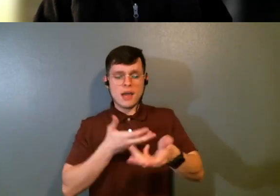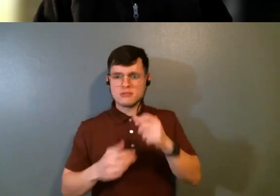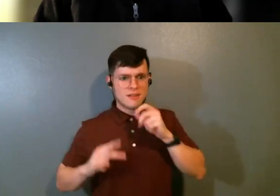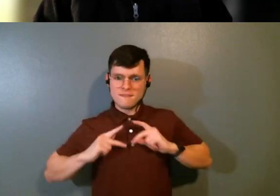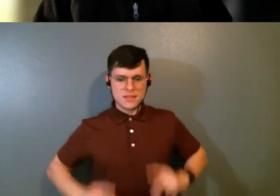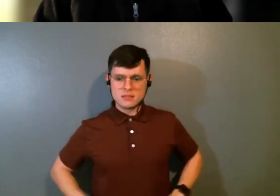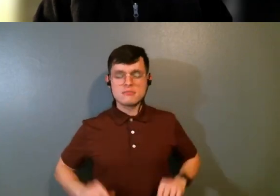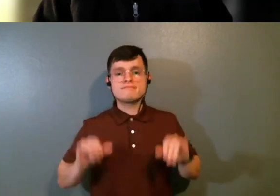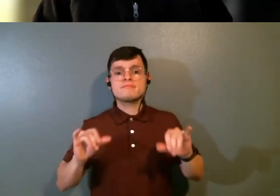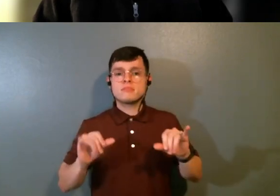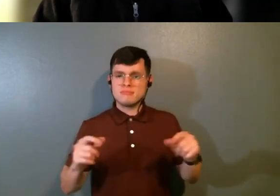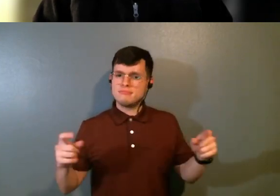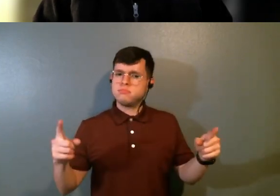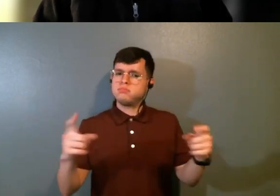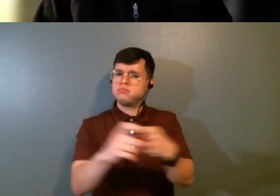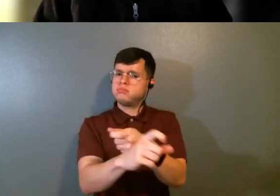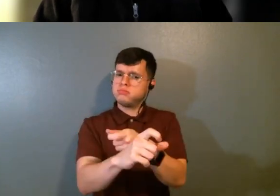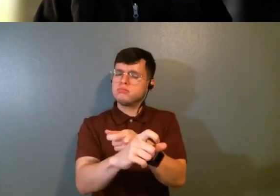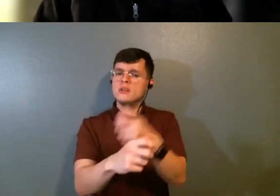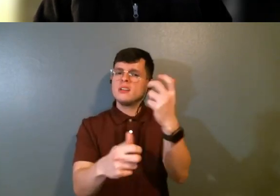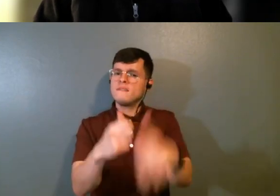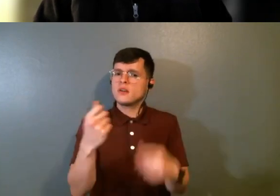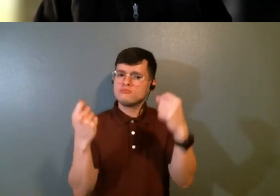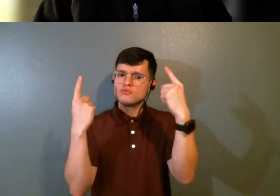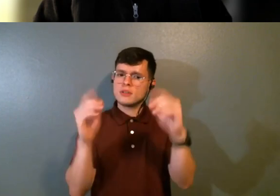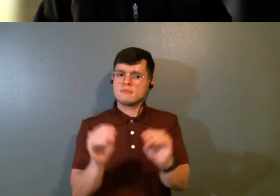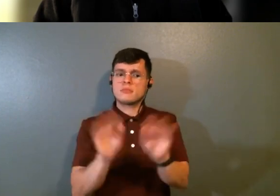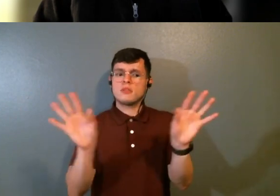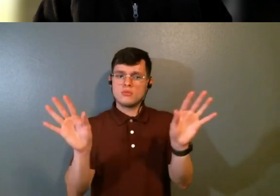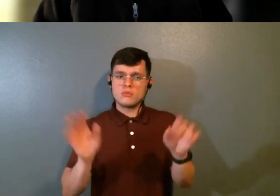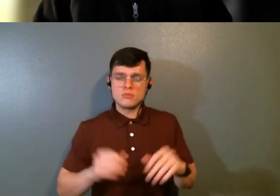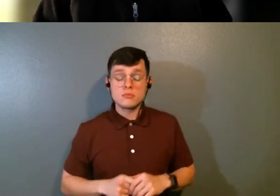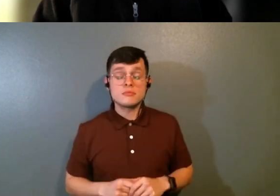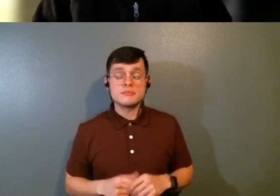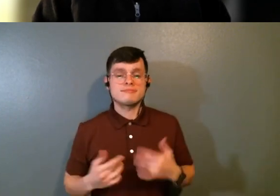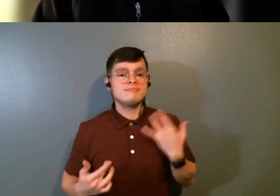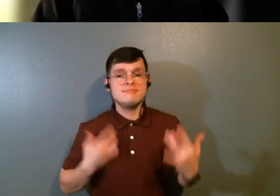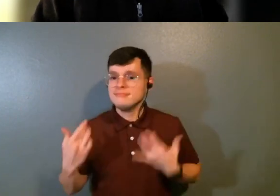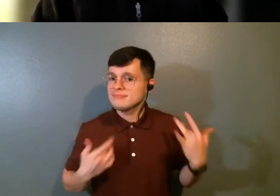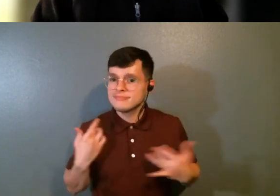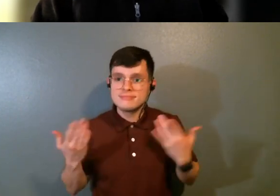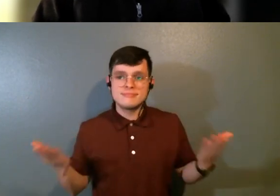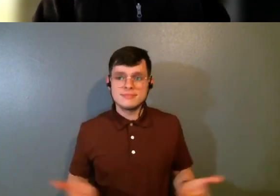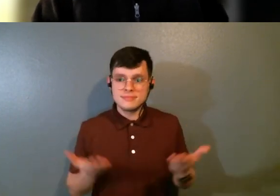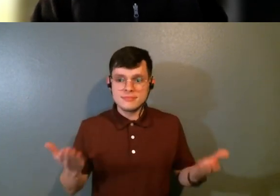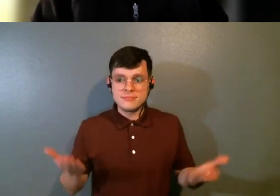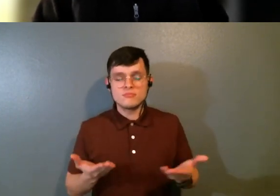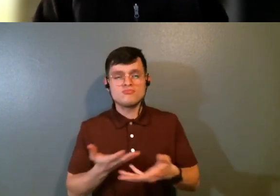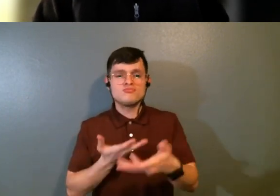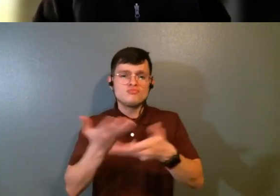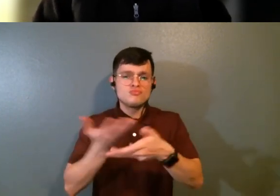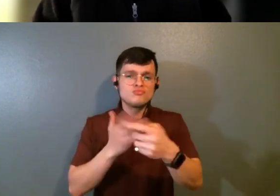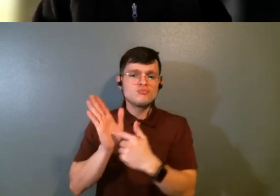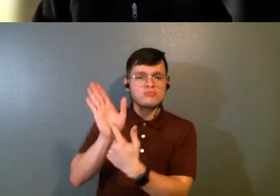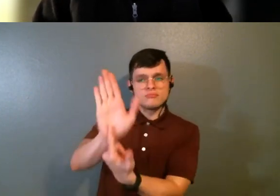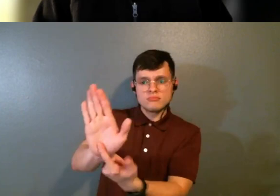it's probably the most complex to understand. So I'm excited to be able to show it to you today. And